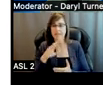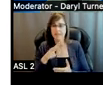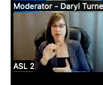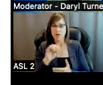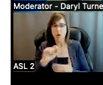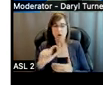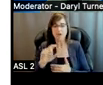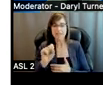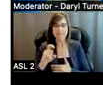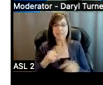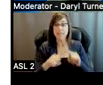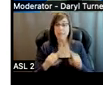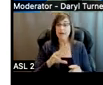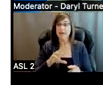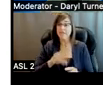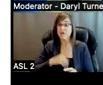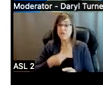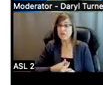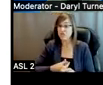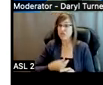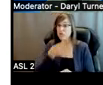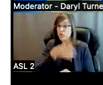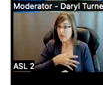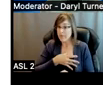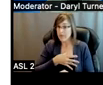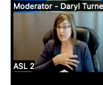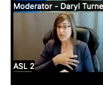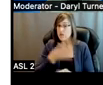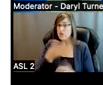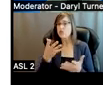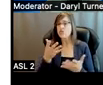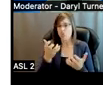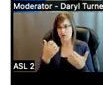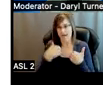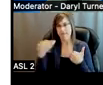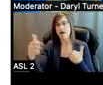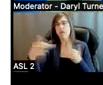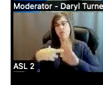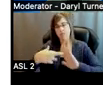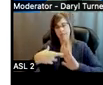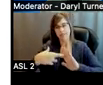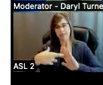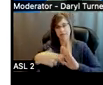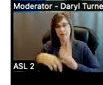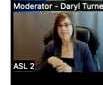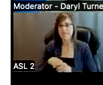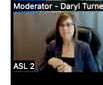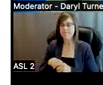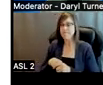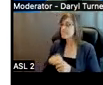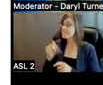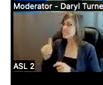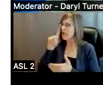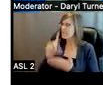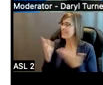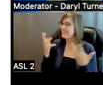But if there are transgender women, you may want to have a representation. Next. I believe